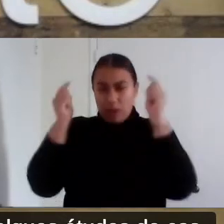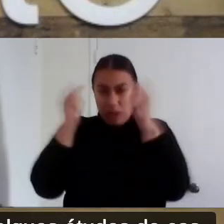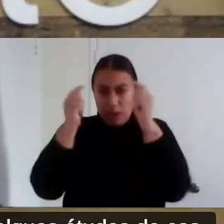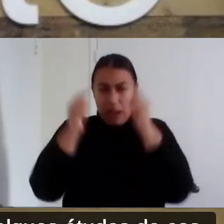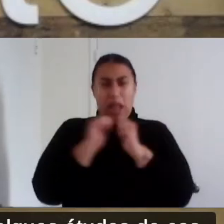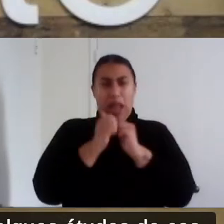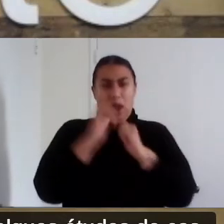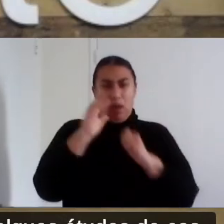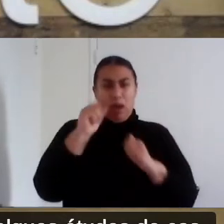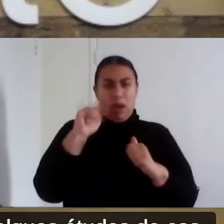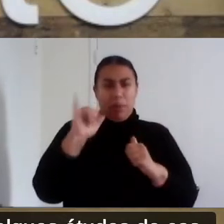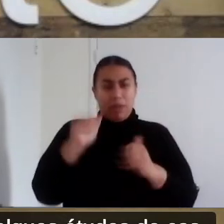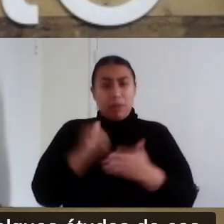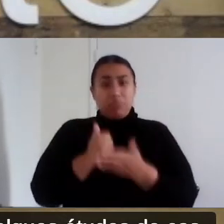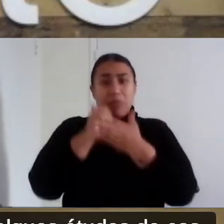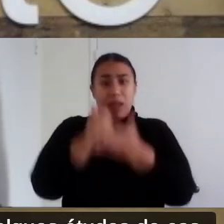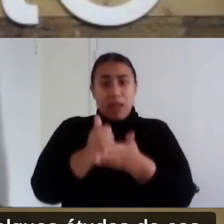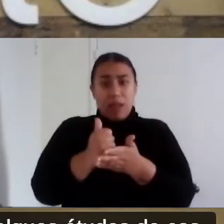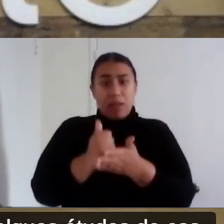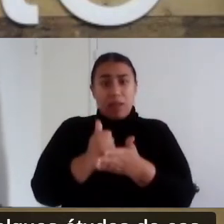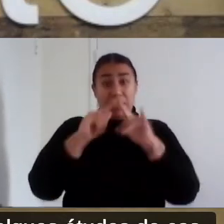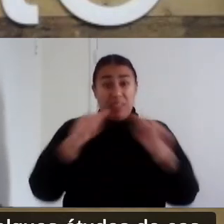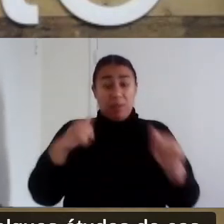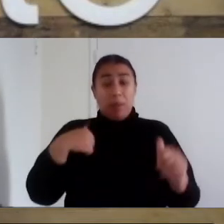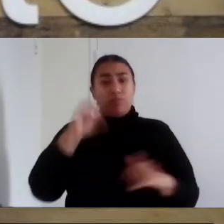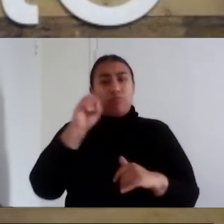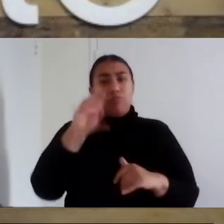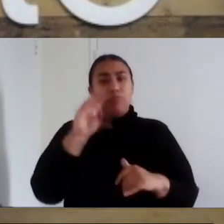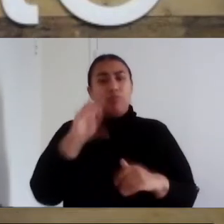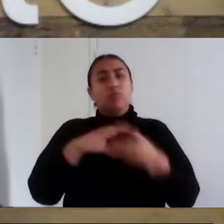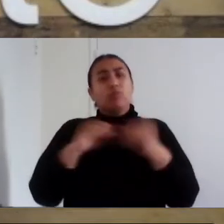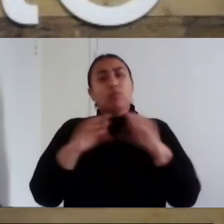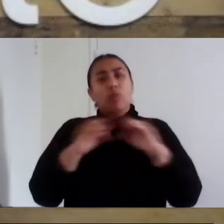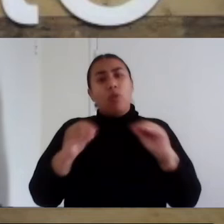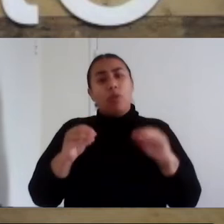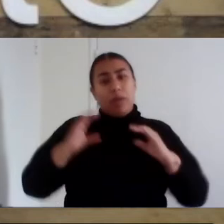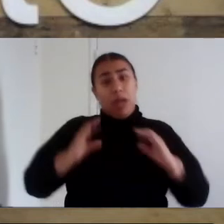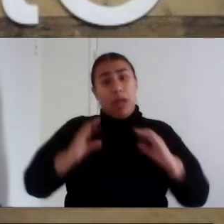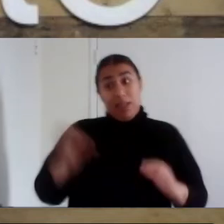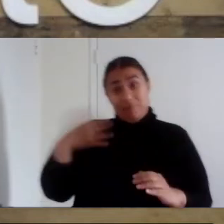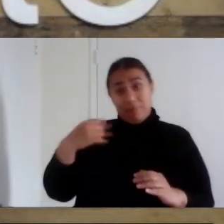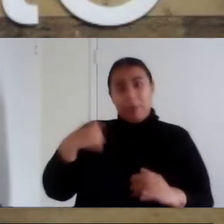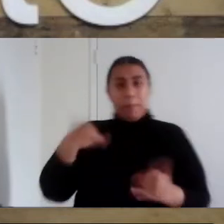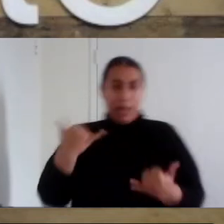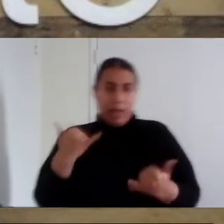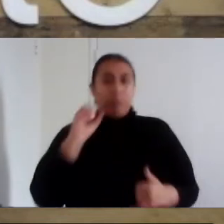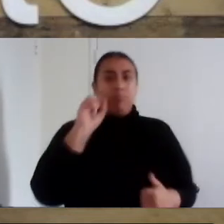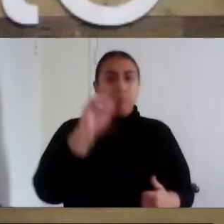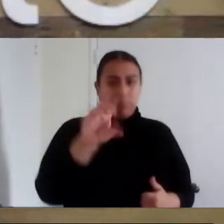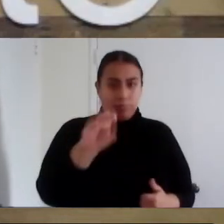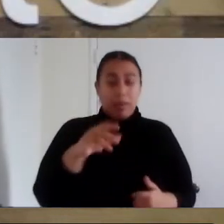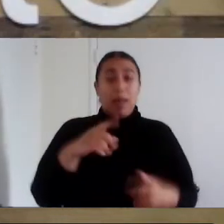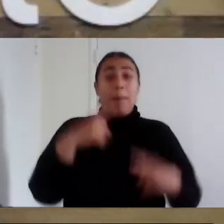headaches, how medical cannabis can play a role. I've prepared a couple of case studies at the end, and of course, as always, we'll be taking the questions that were sent